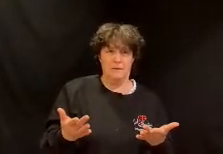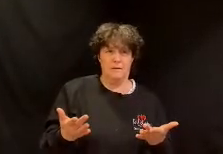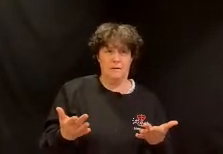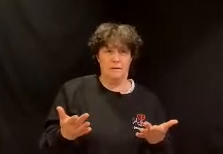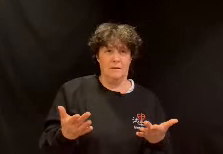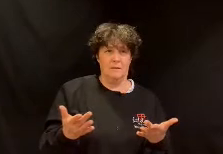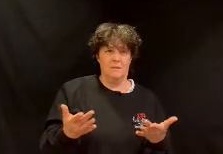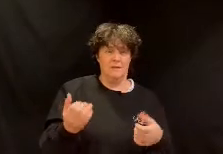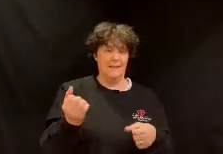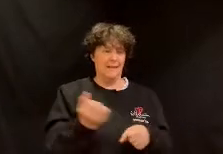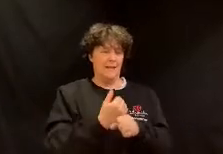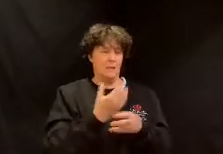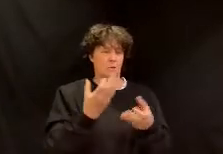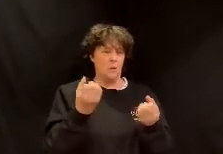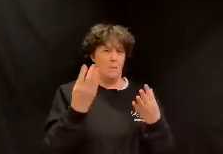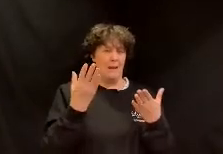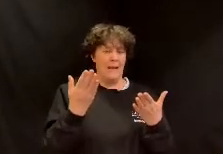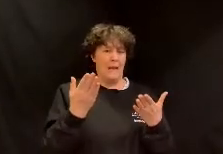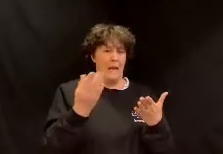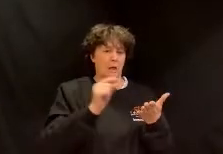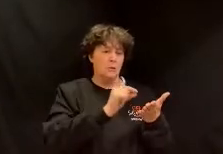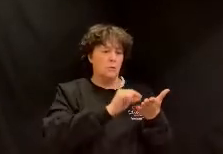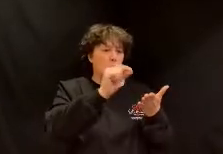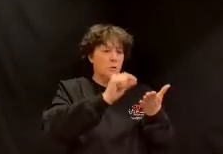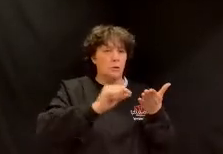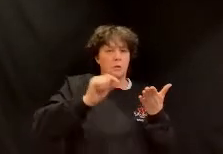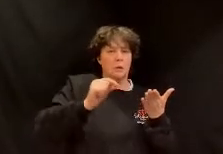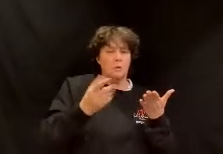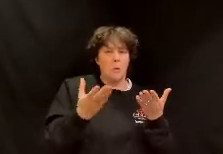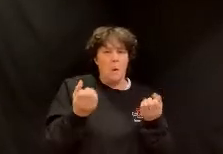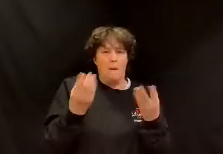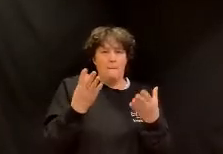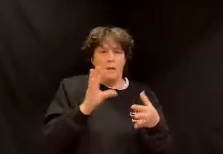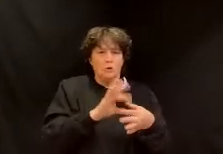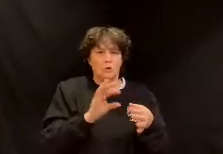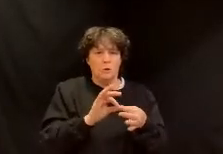to get so many scriptures in. Let's go and read the Bible for something.